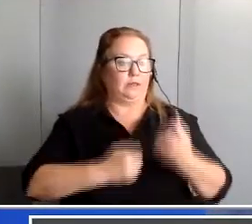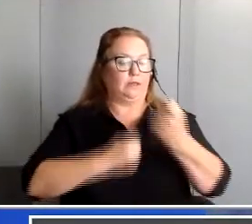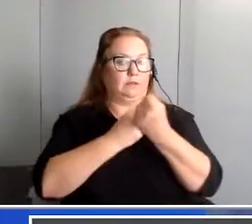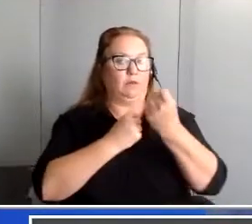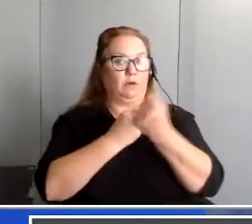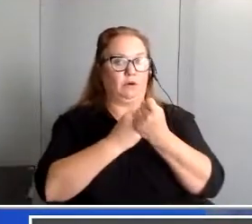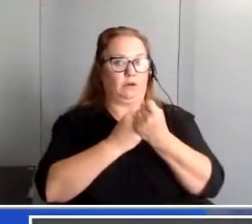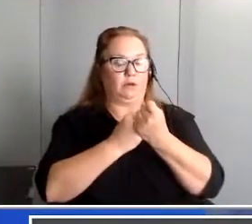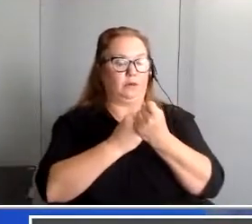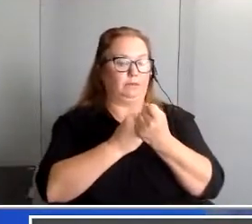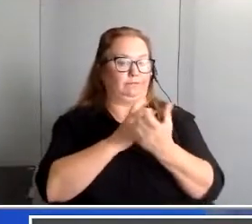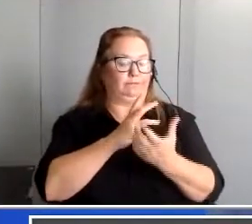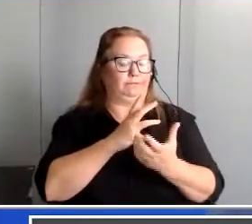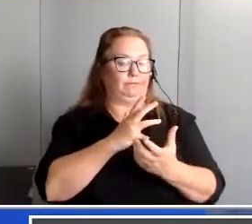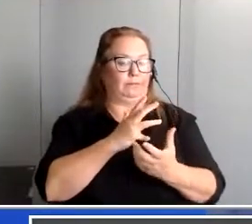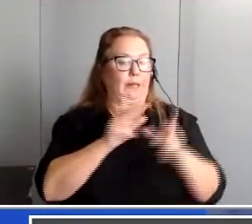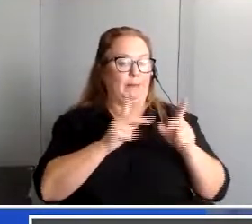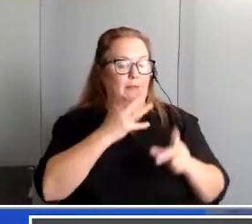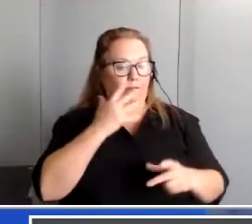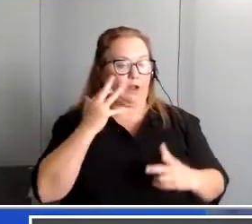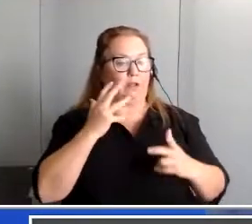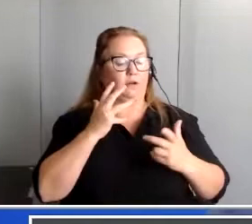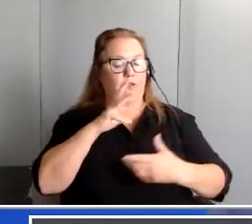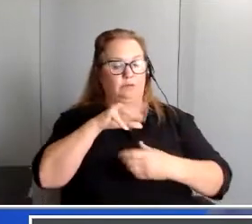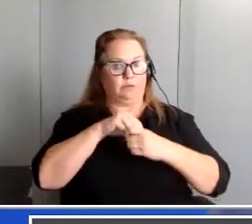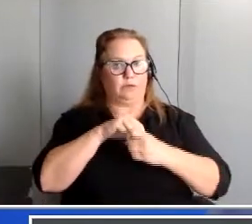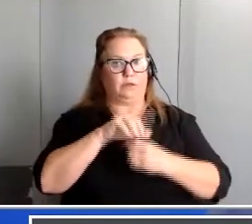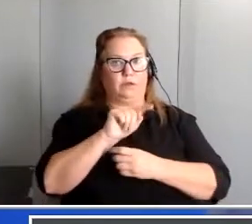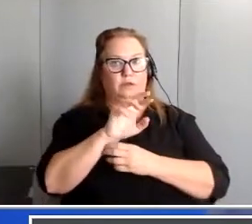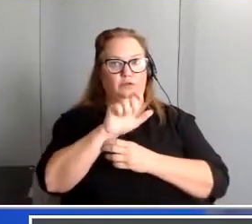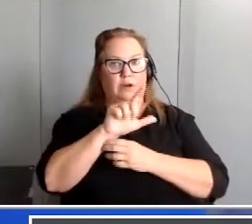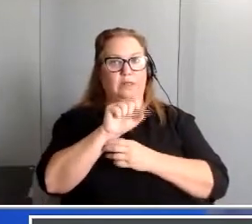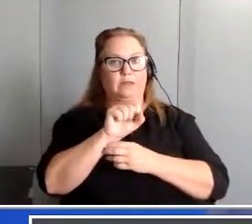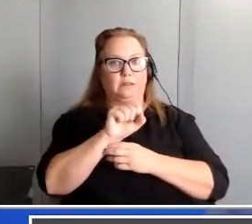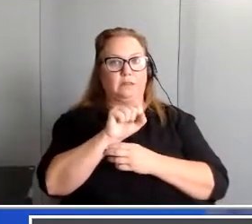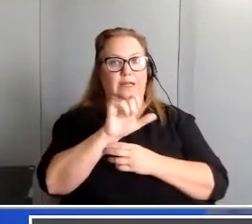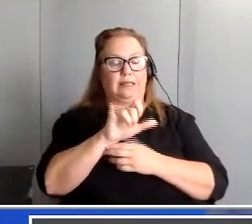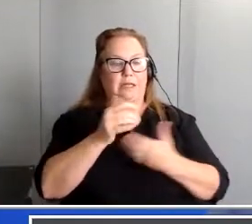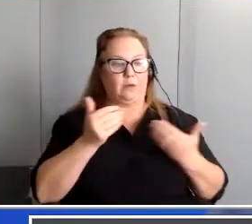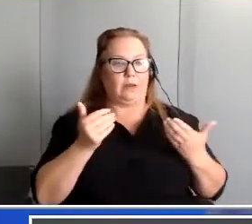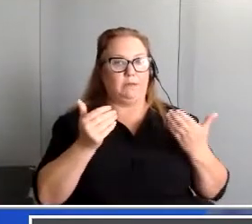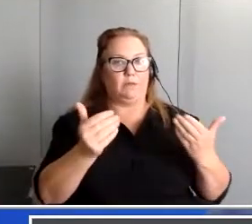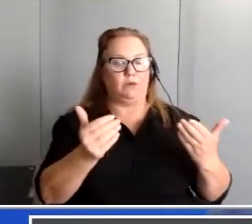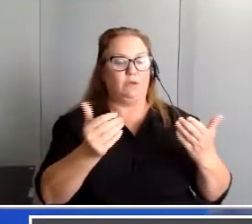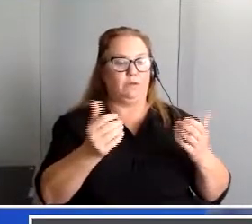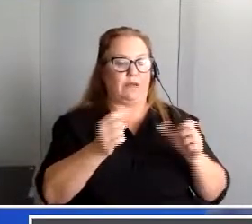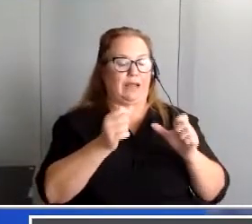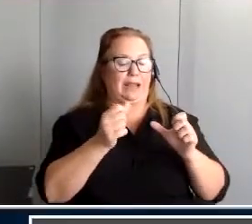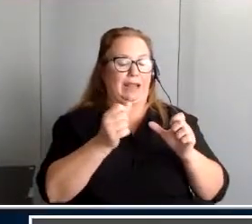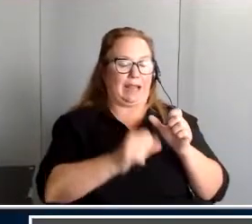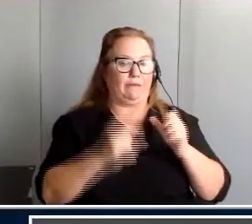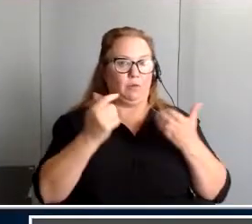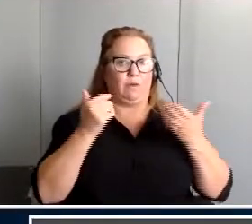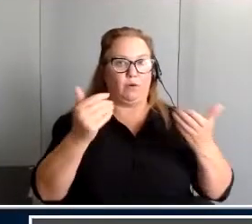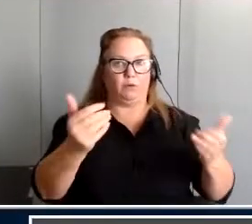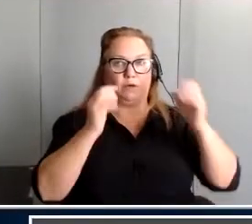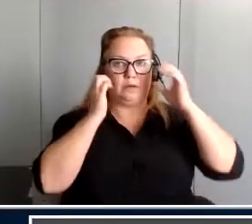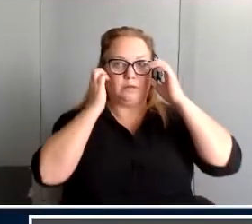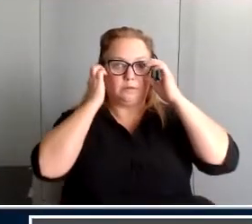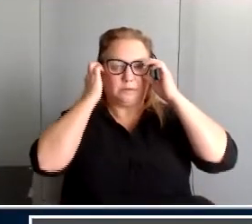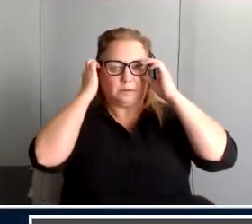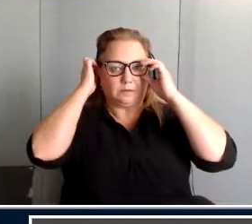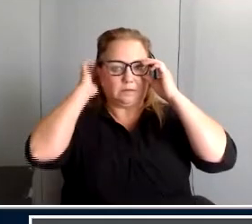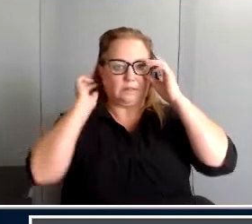color jump in and support those trials and participate in clinical trials, and that's how we move everybody forward in the future.